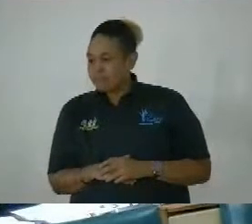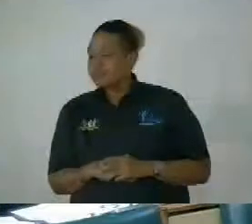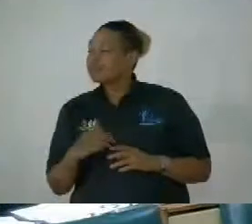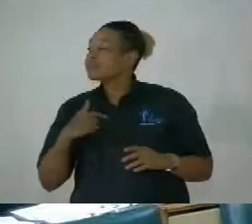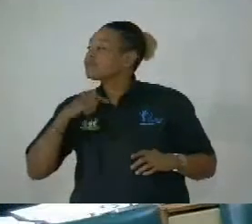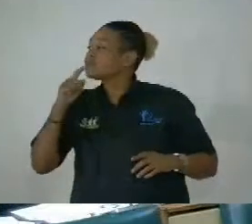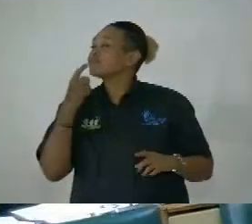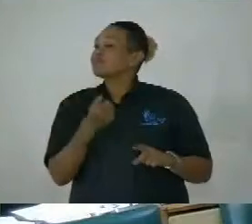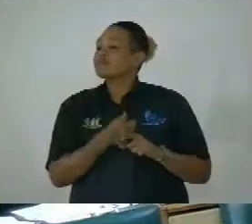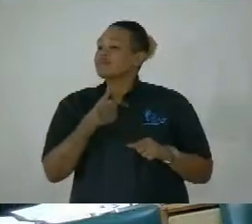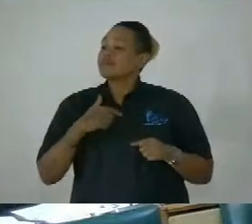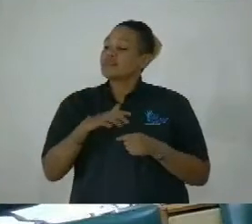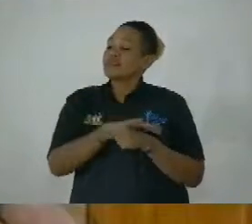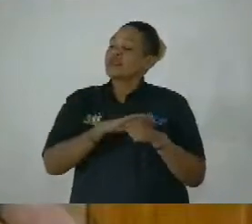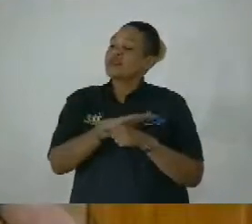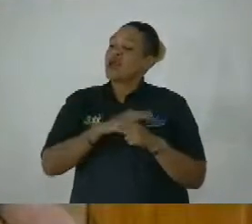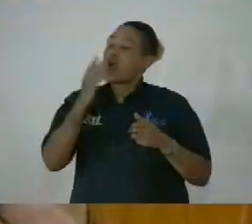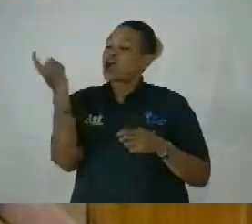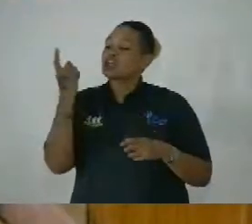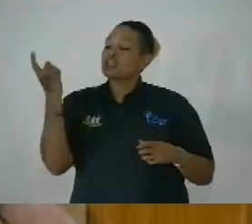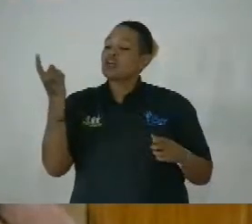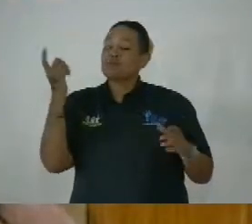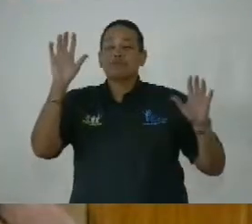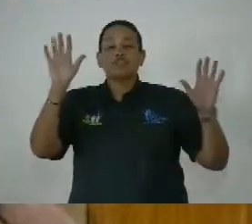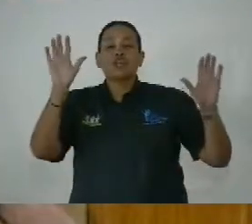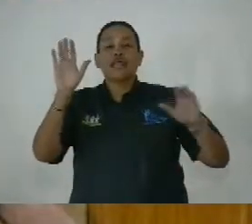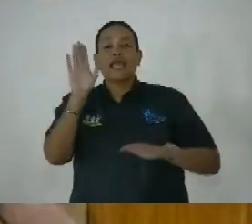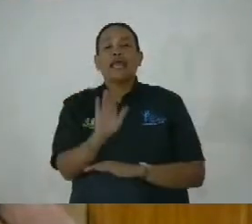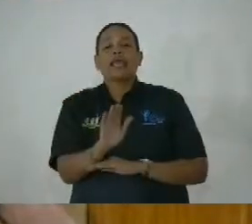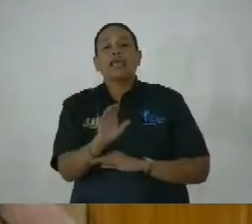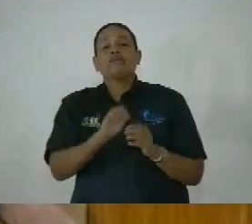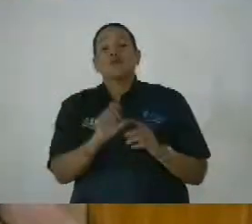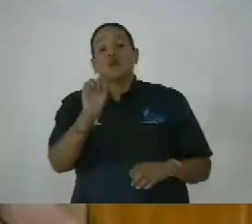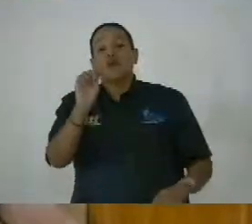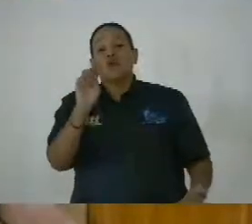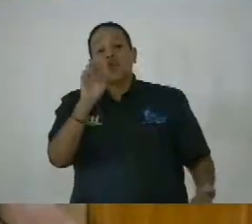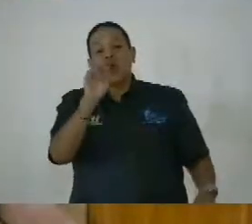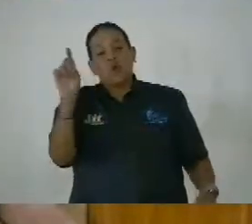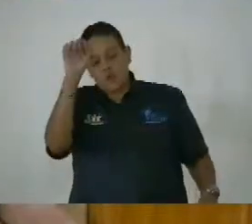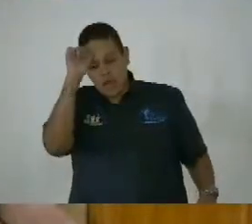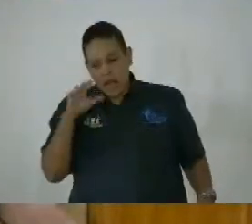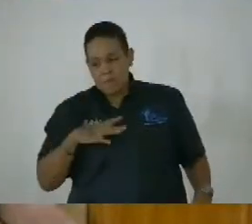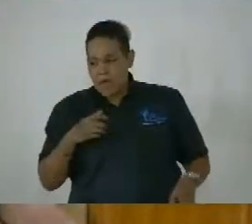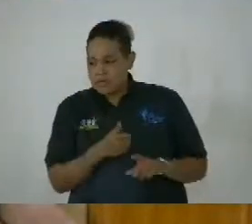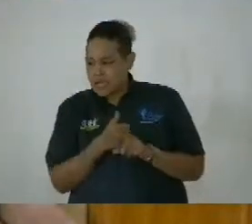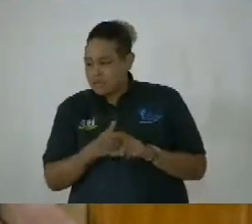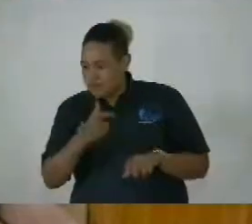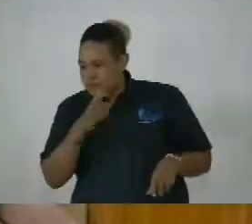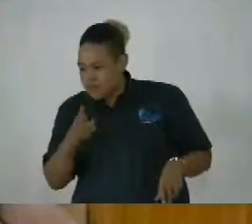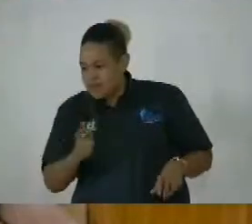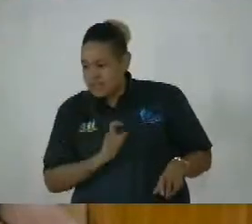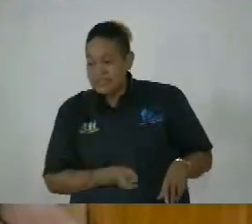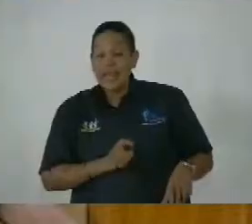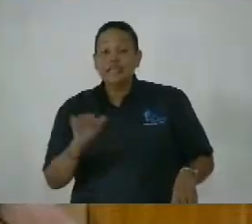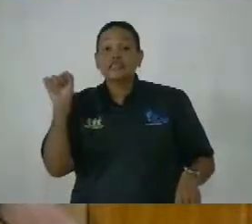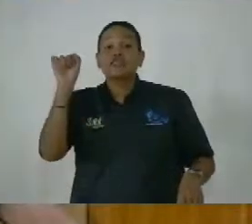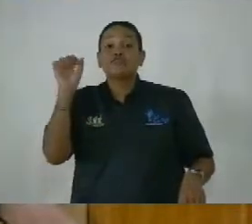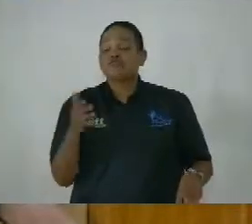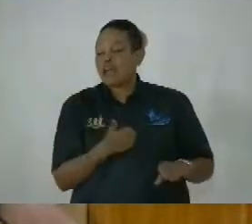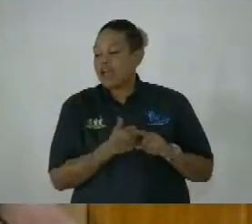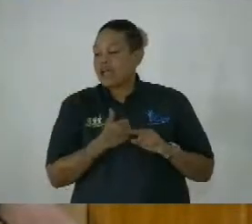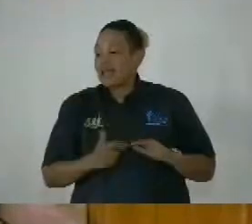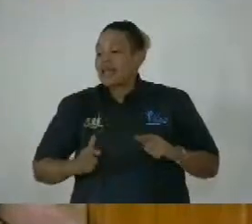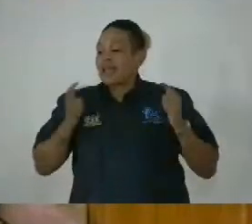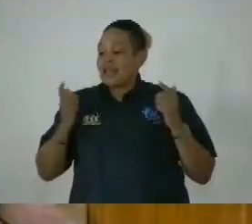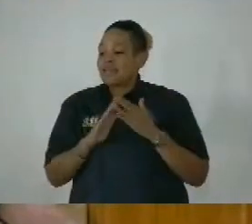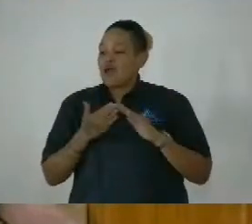my constituency on Sunday evening in Norwood, and a gentleman who, a taxi driver, he lived in the community,